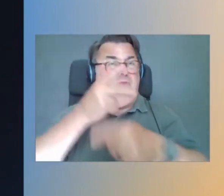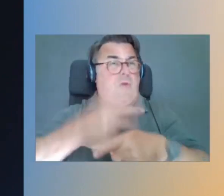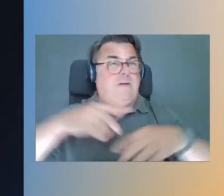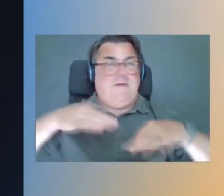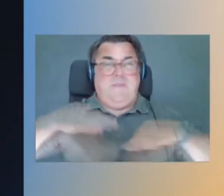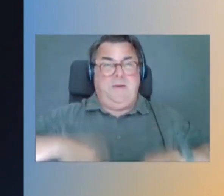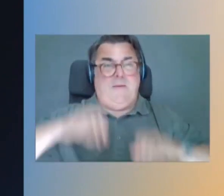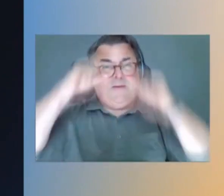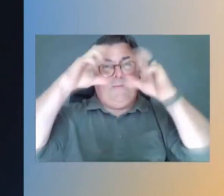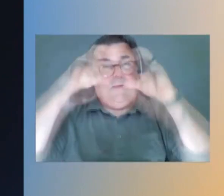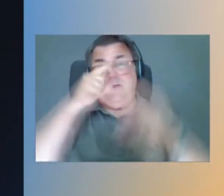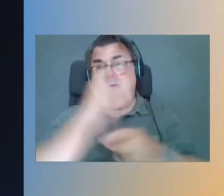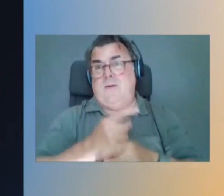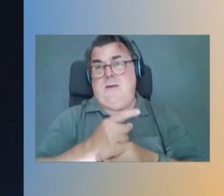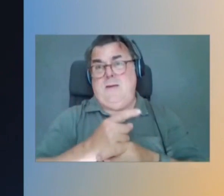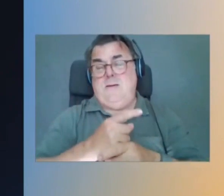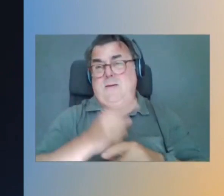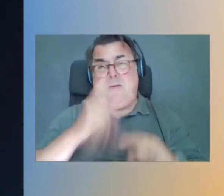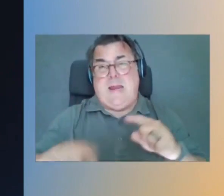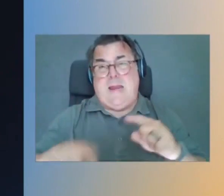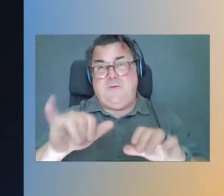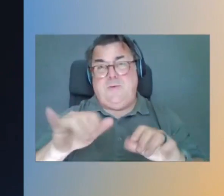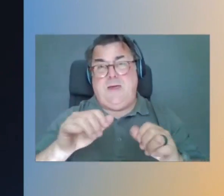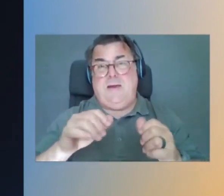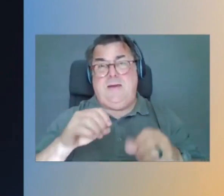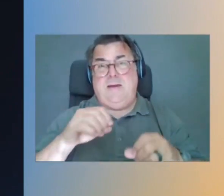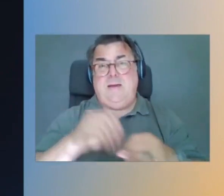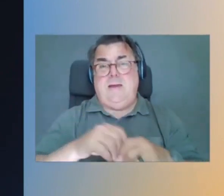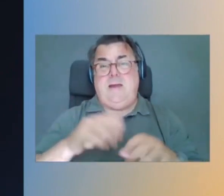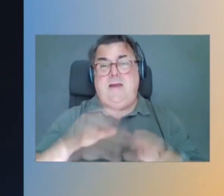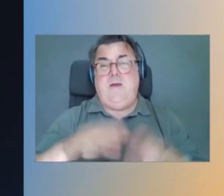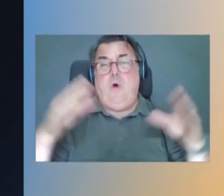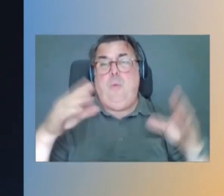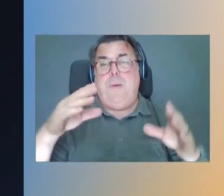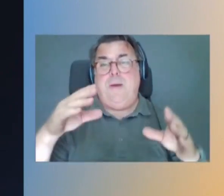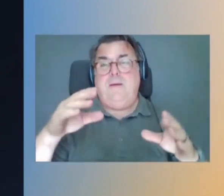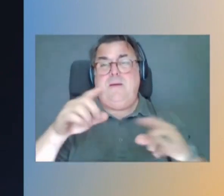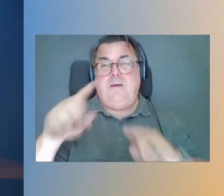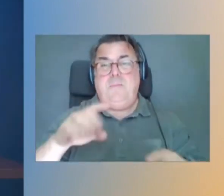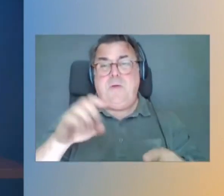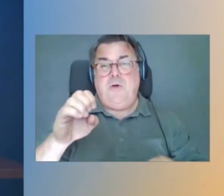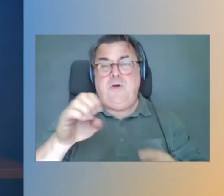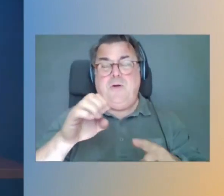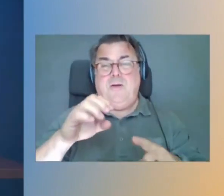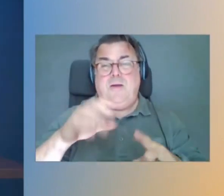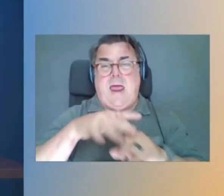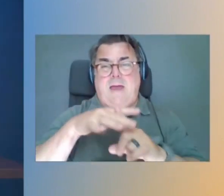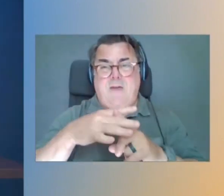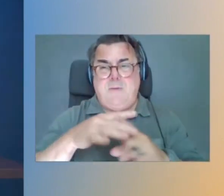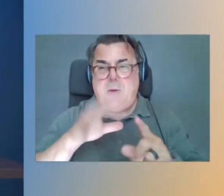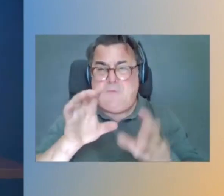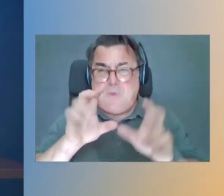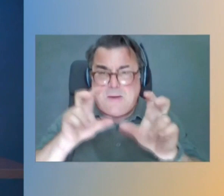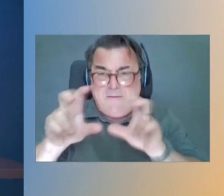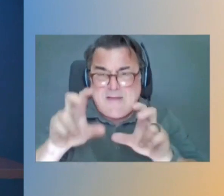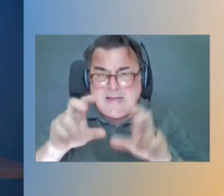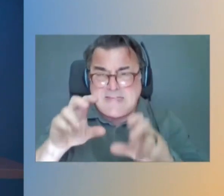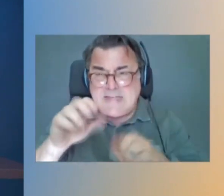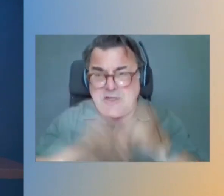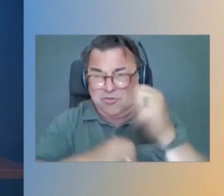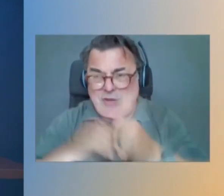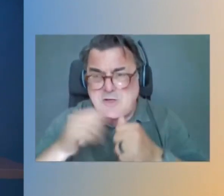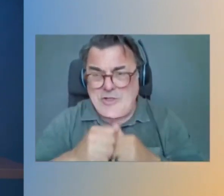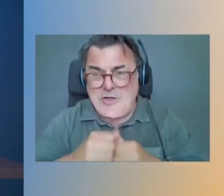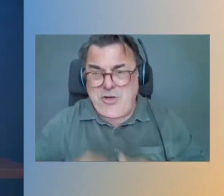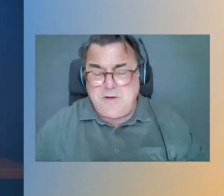Right, there is no way you could do this in like an on-prem compute environment where you have to, invest so much in the infrastructure and then, as you said, occasionally use